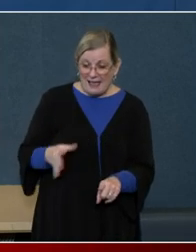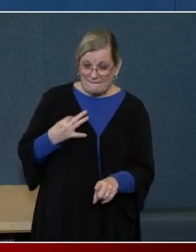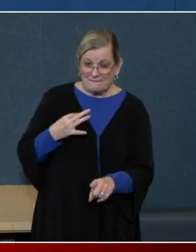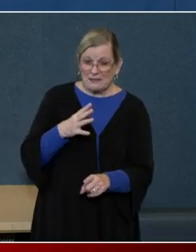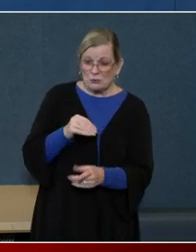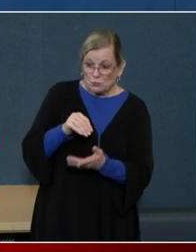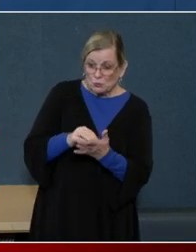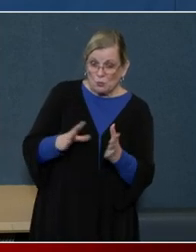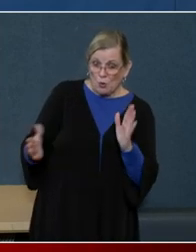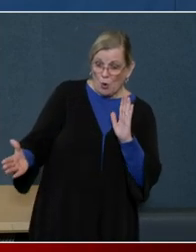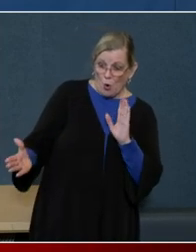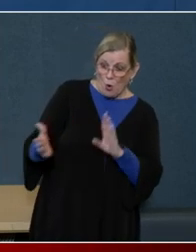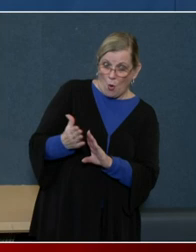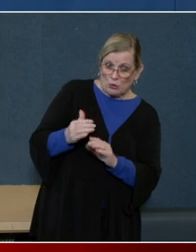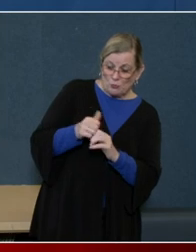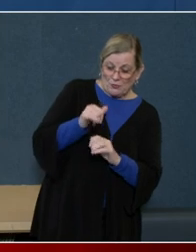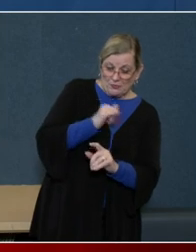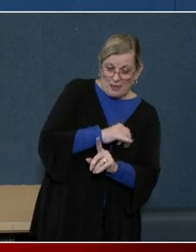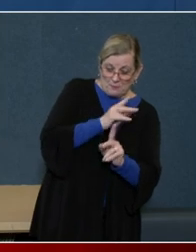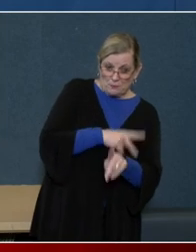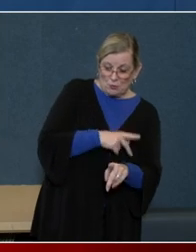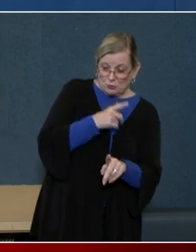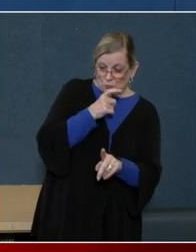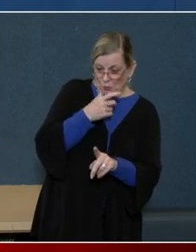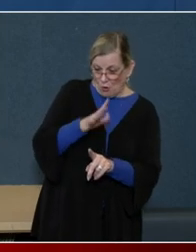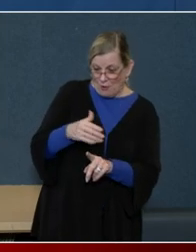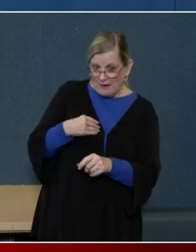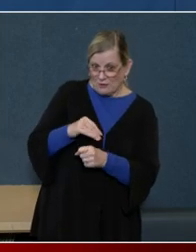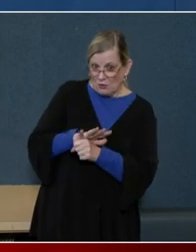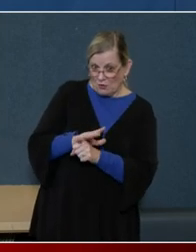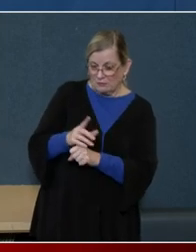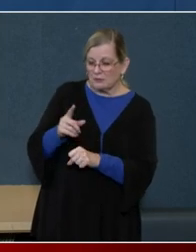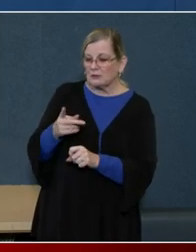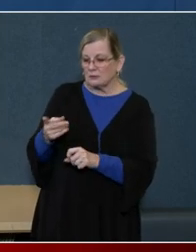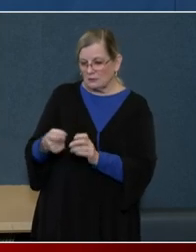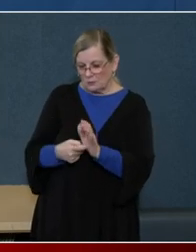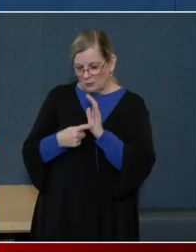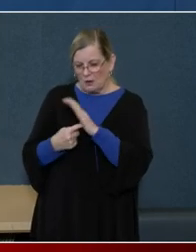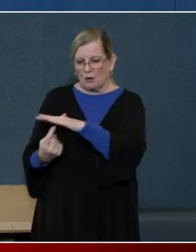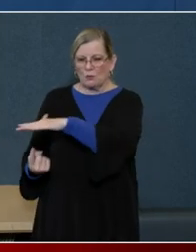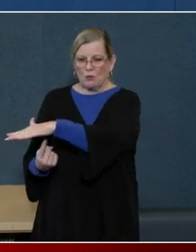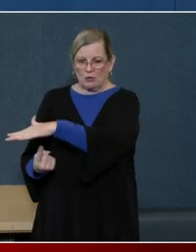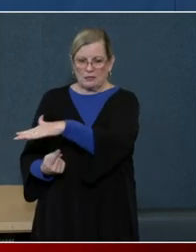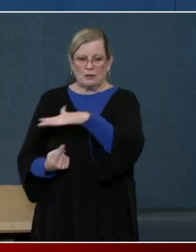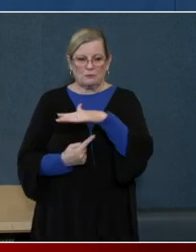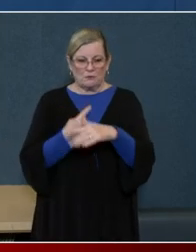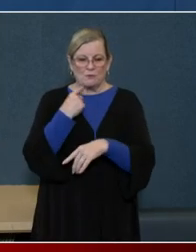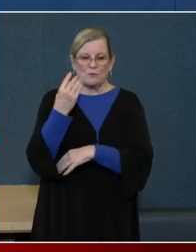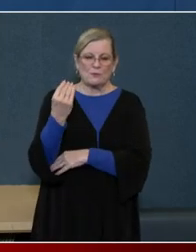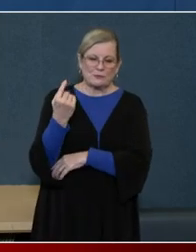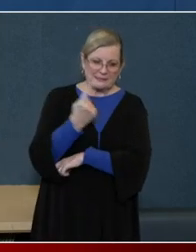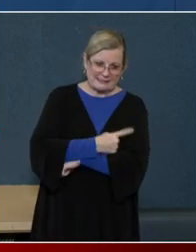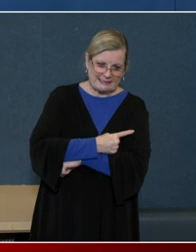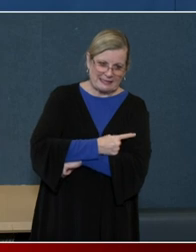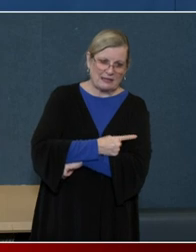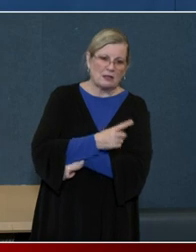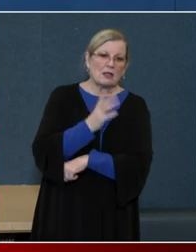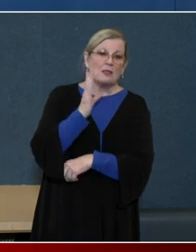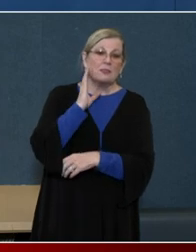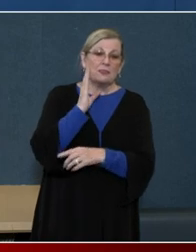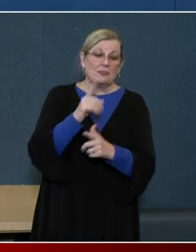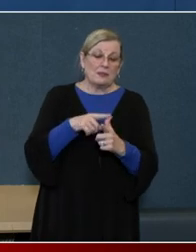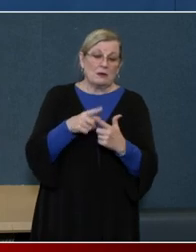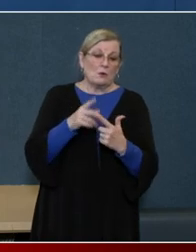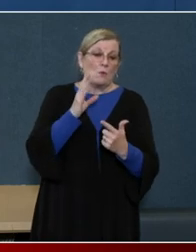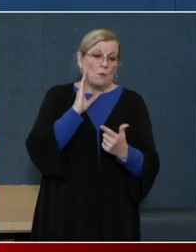be notified and be required to quarantine for 14 days. And then we will follow our cleaning